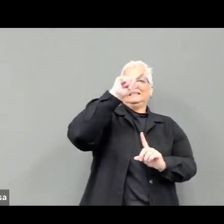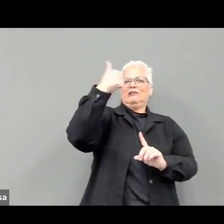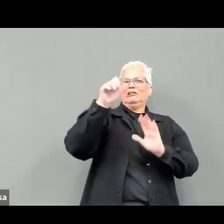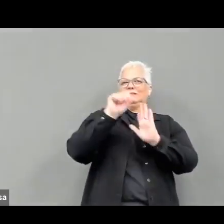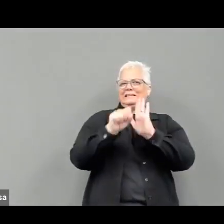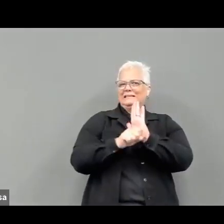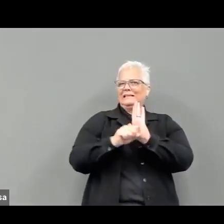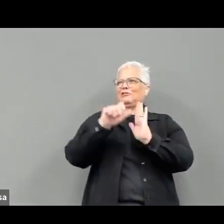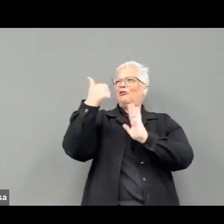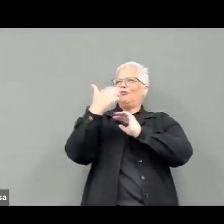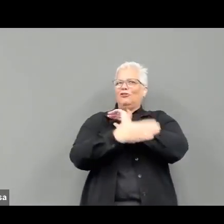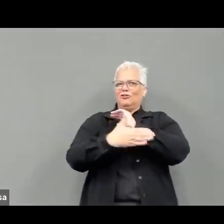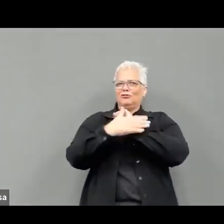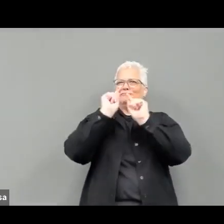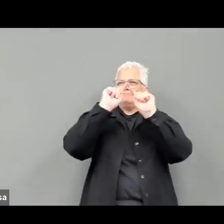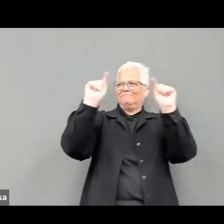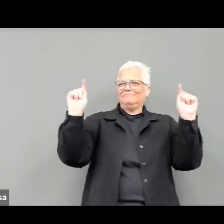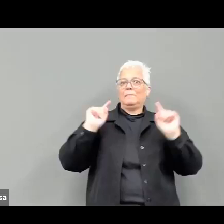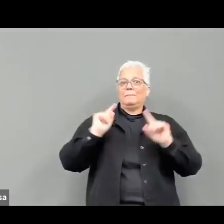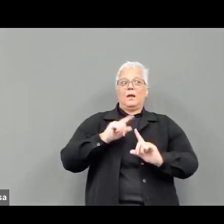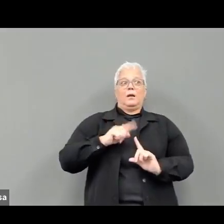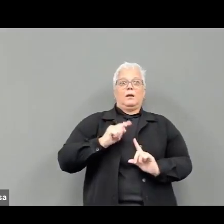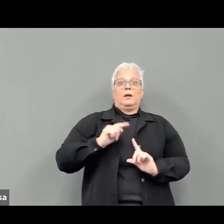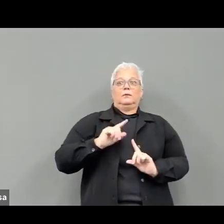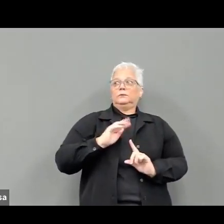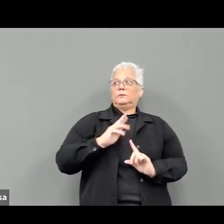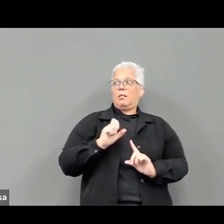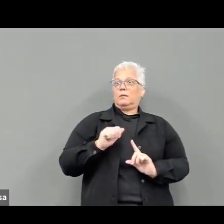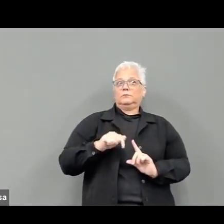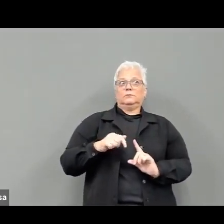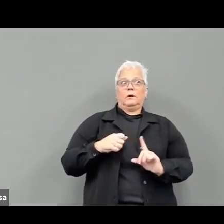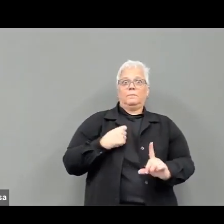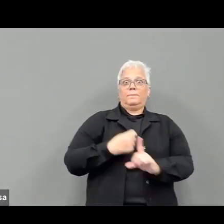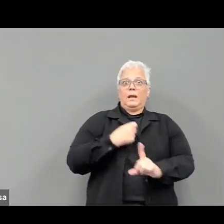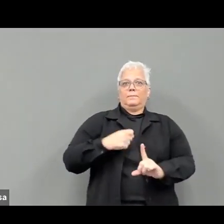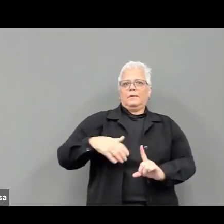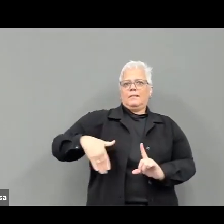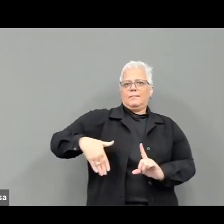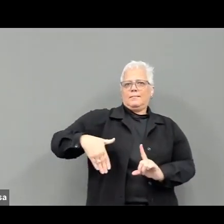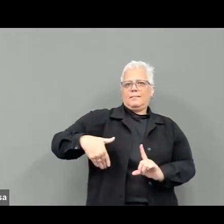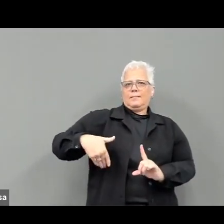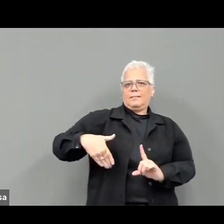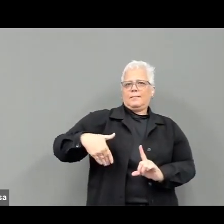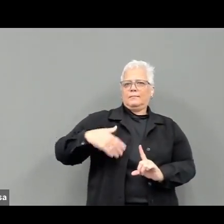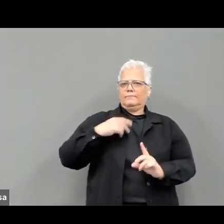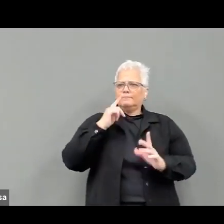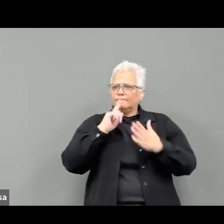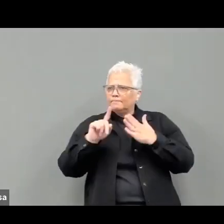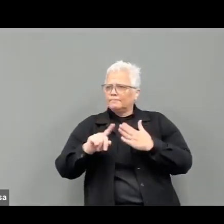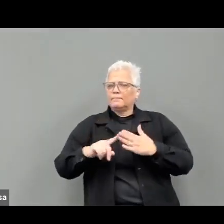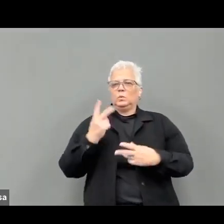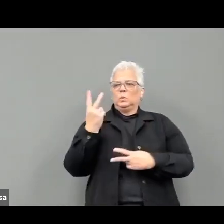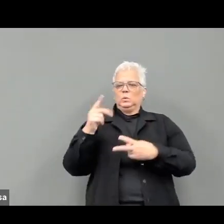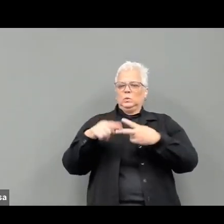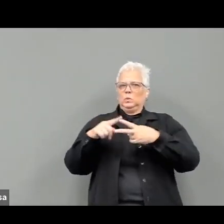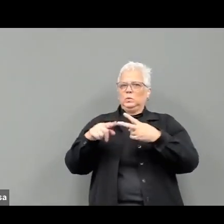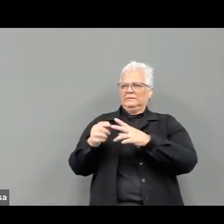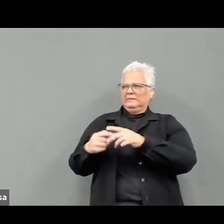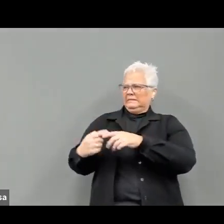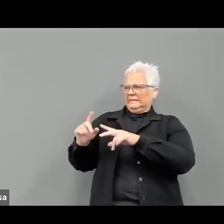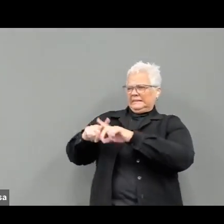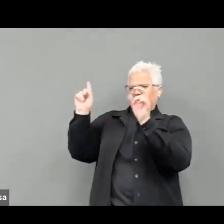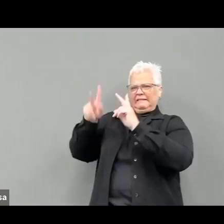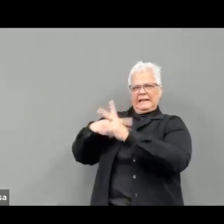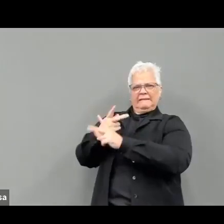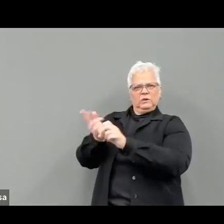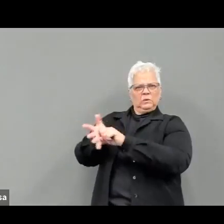been identified that might be consistent with one of the new strains. State epidemiologists speculate that the UK